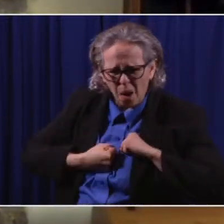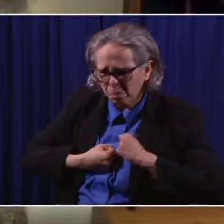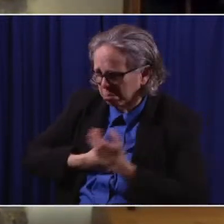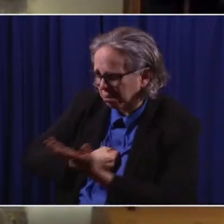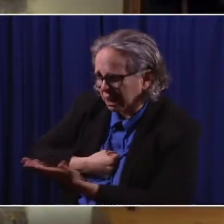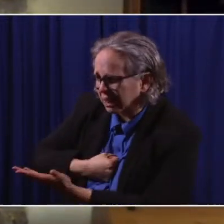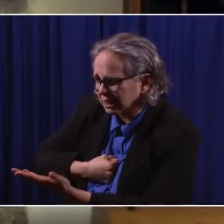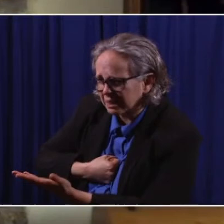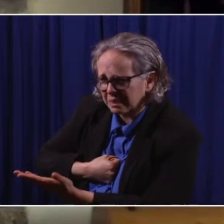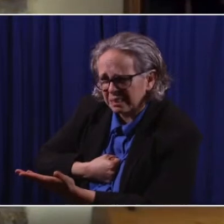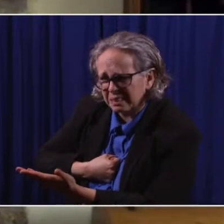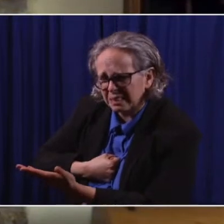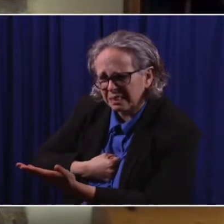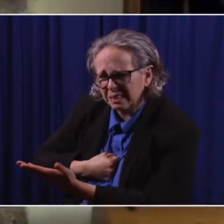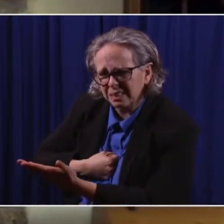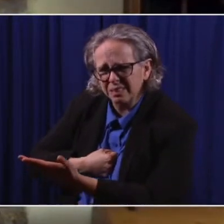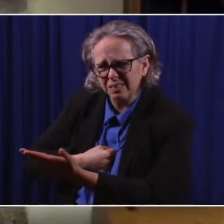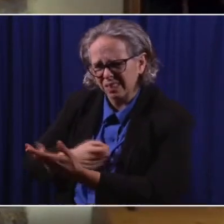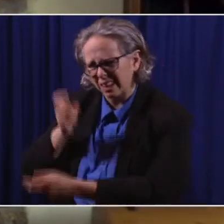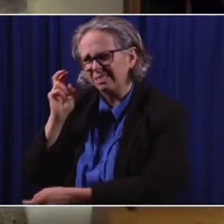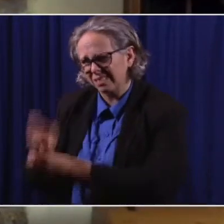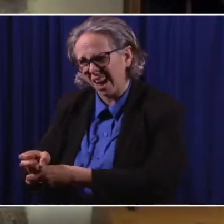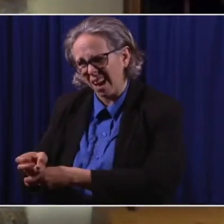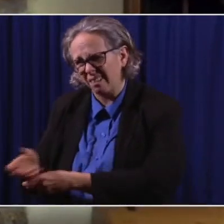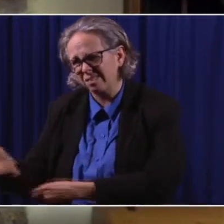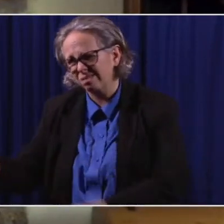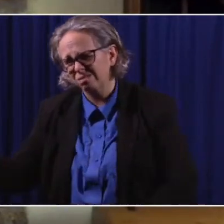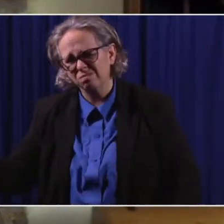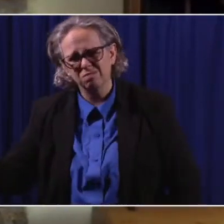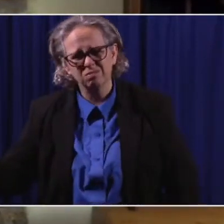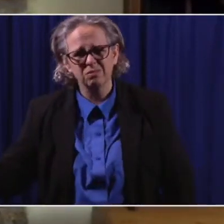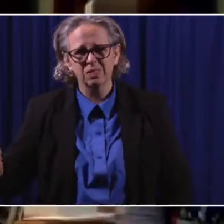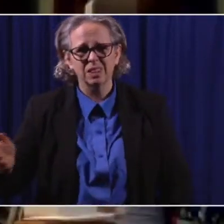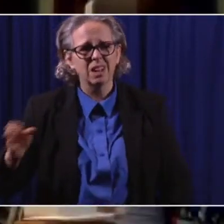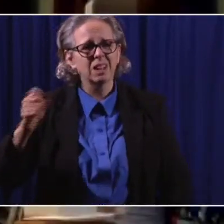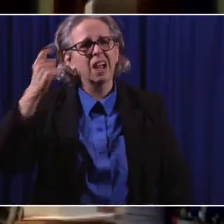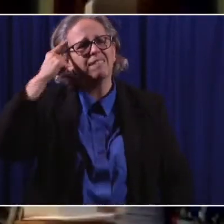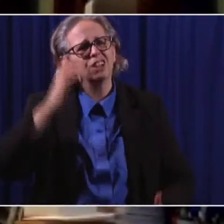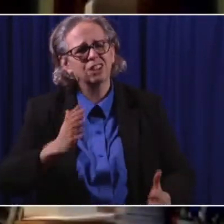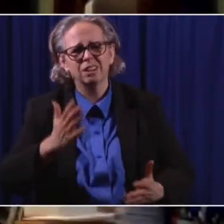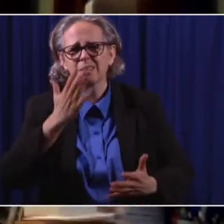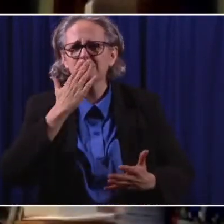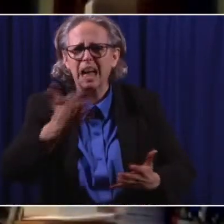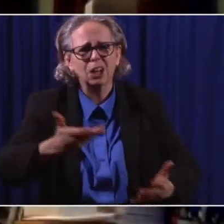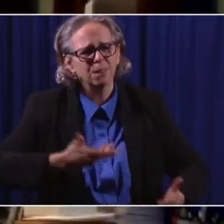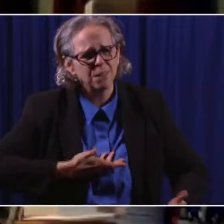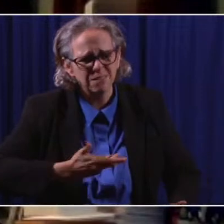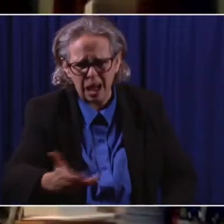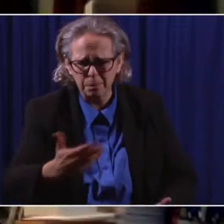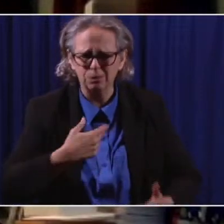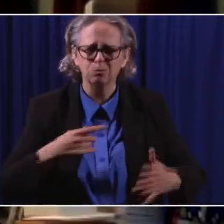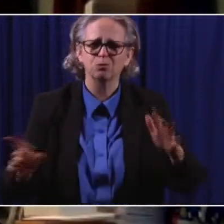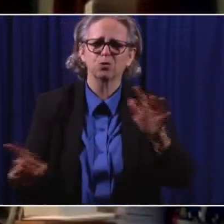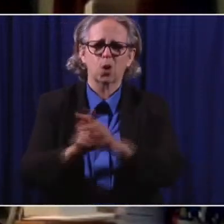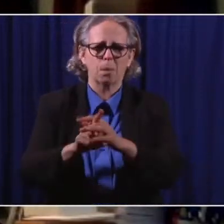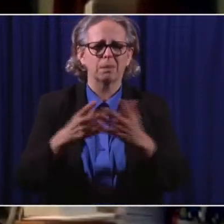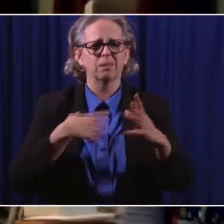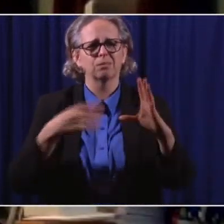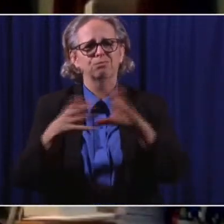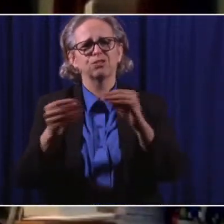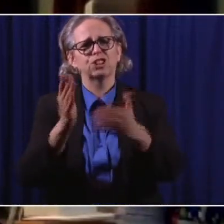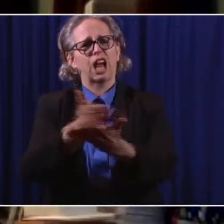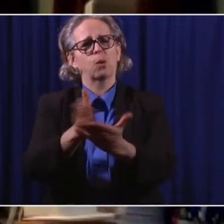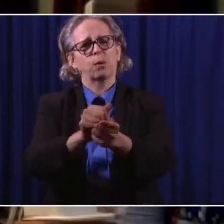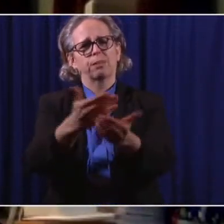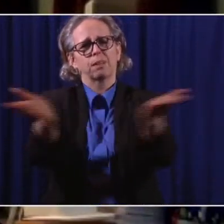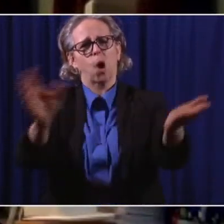tough. Thank you. Governor, thank you for giving me the chance to talk to the people of Ohio today and to be a part of your